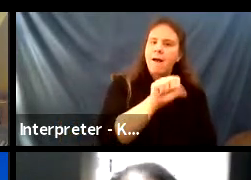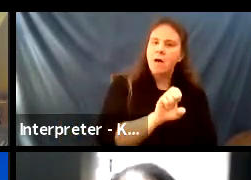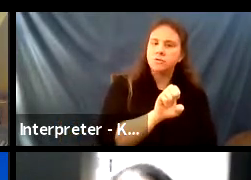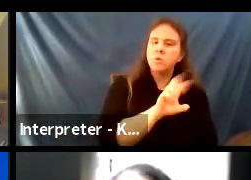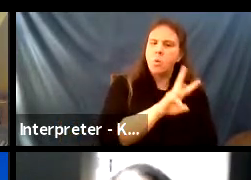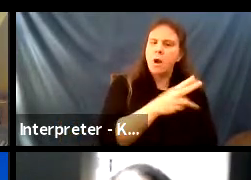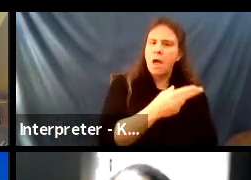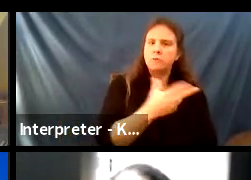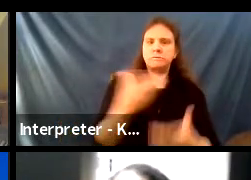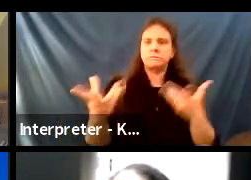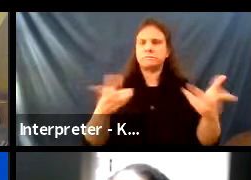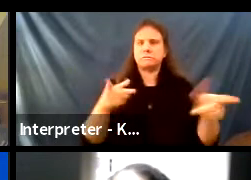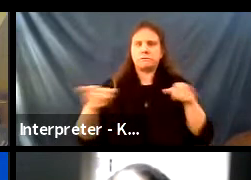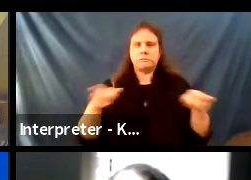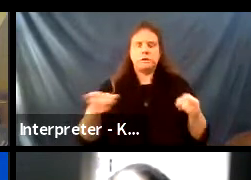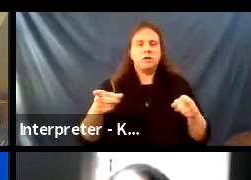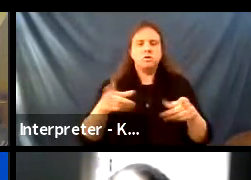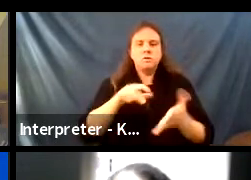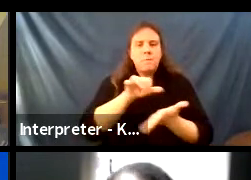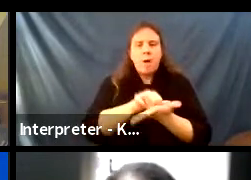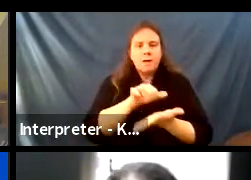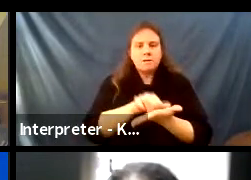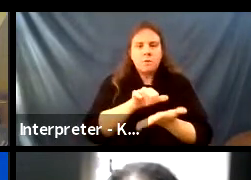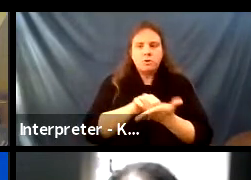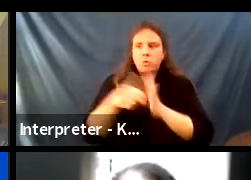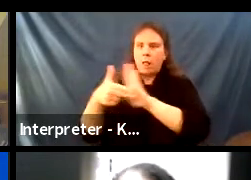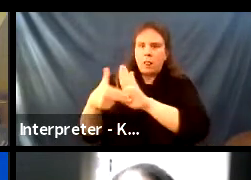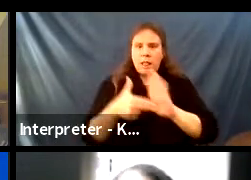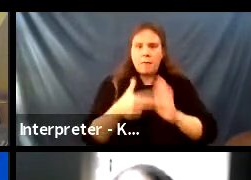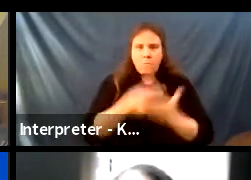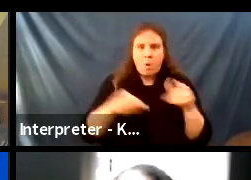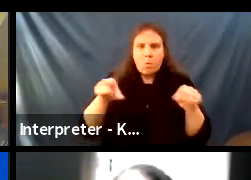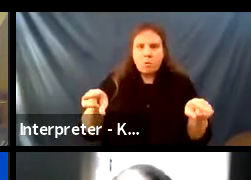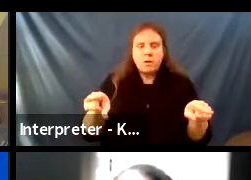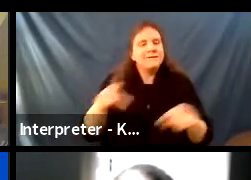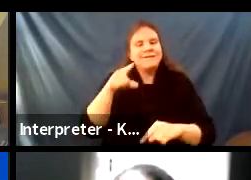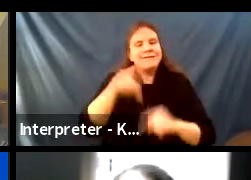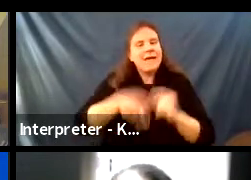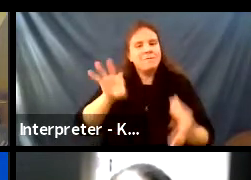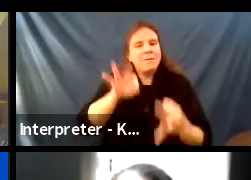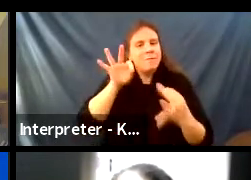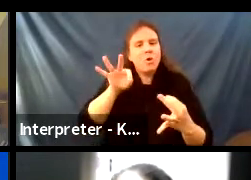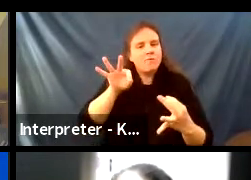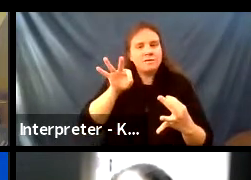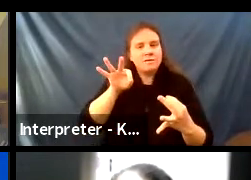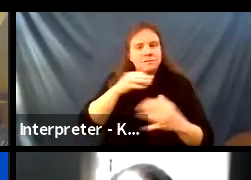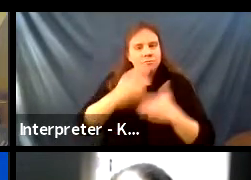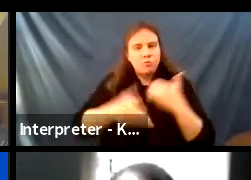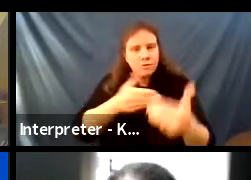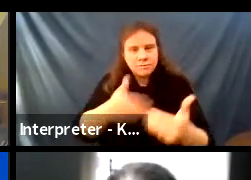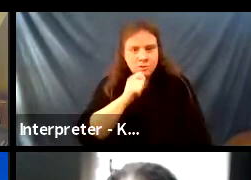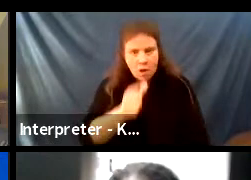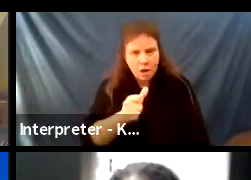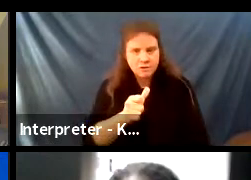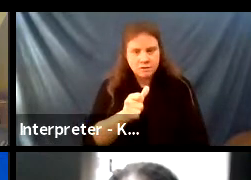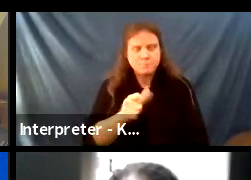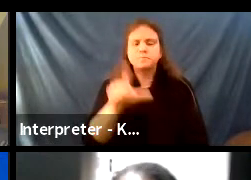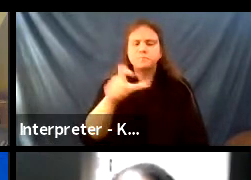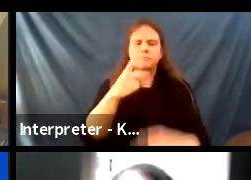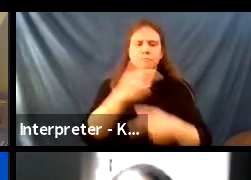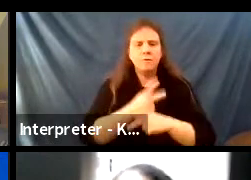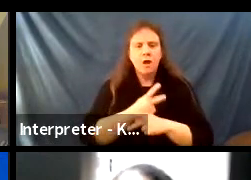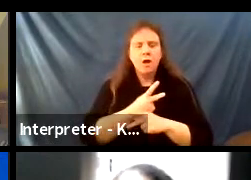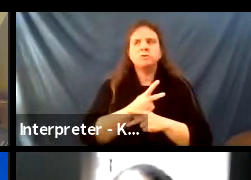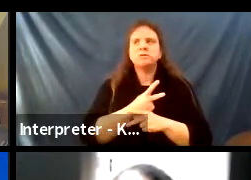careful about trying to be too perfect in what it is we're doing, and look at ways to say, hey, look, it's not